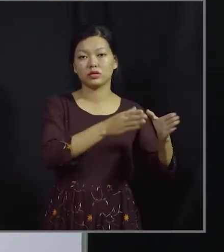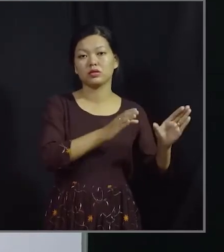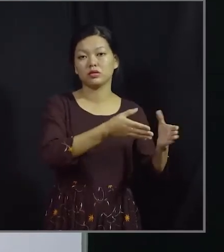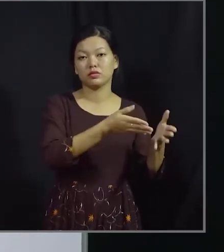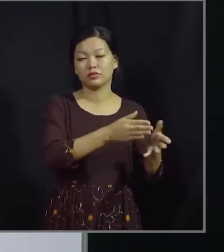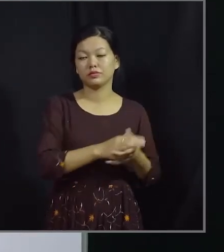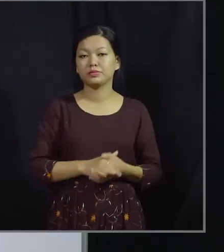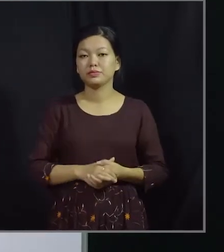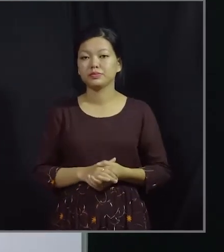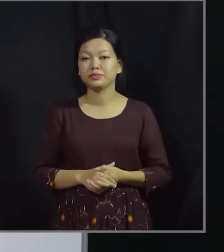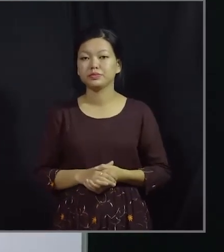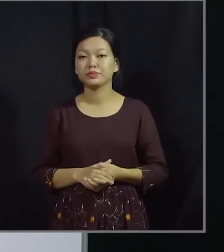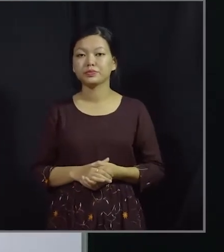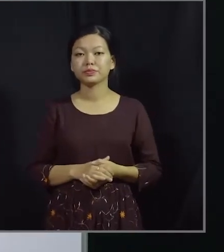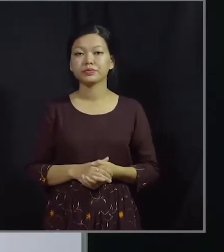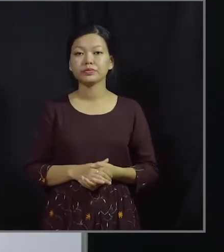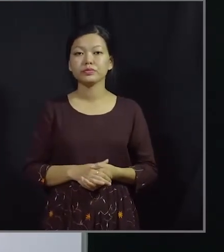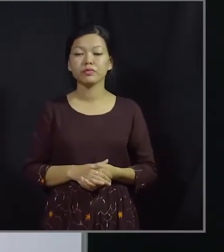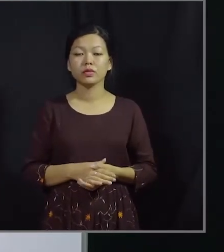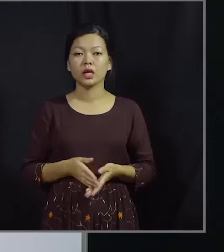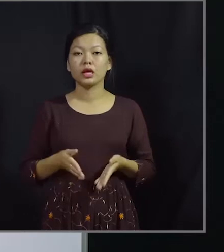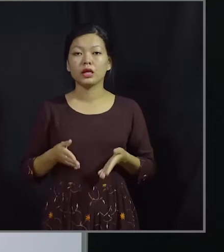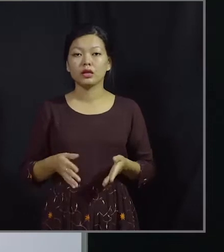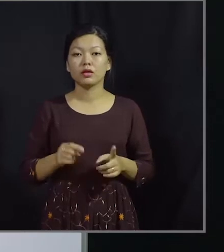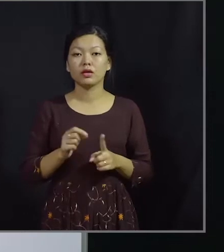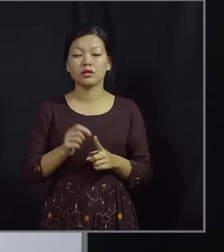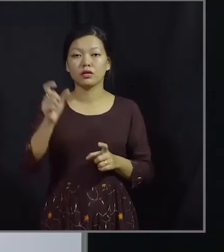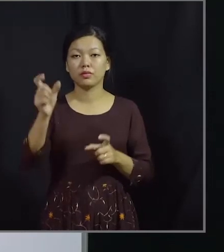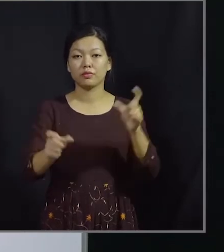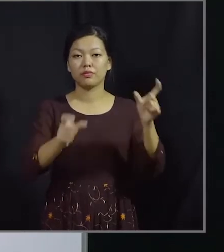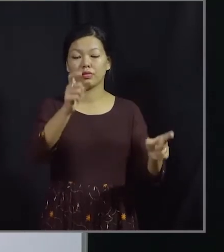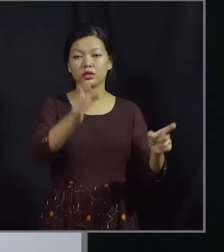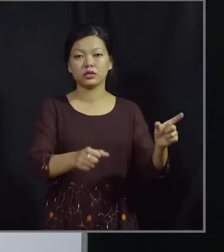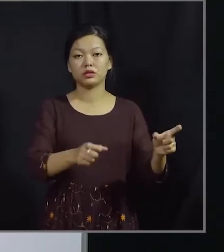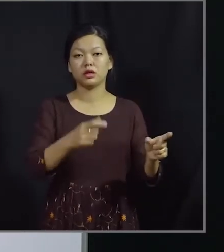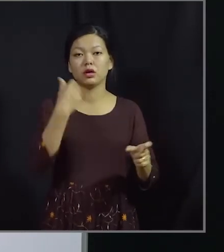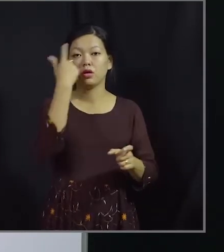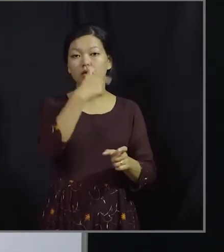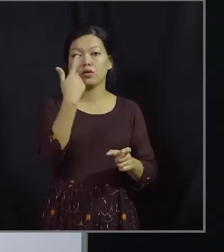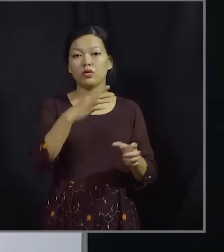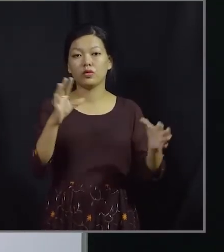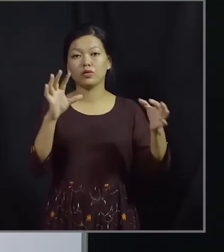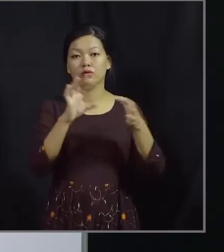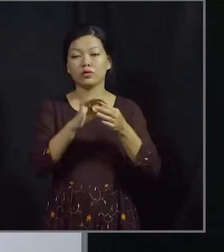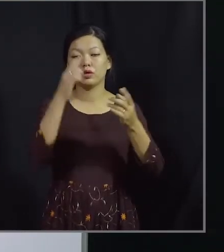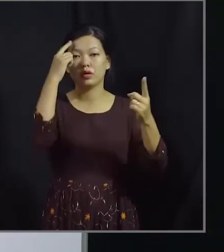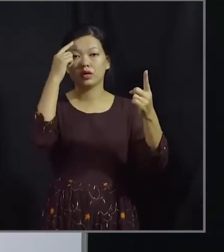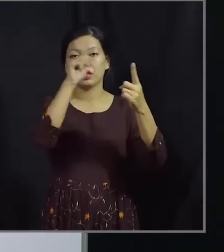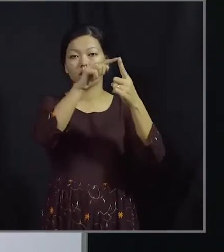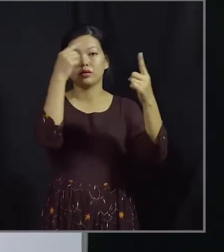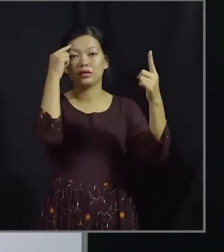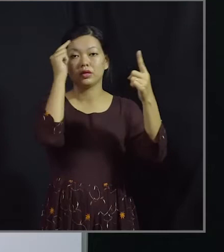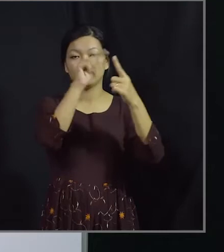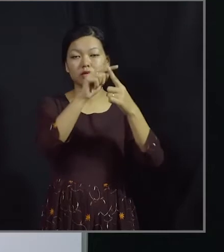the new partner, the partners agree to share the future profits in a new ratio, and